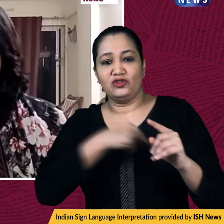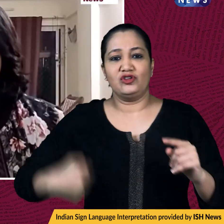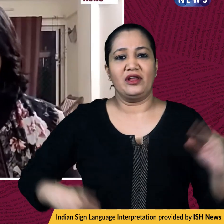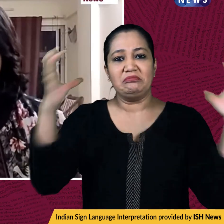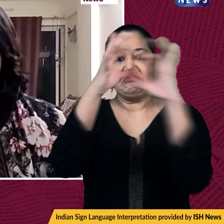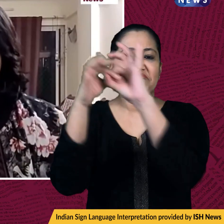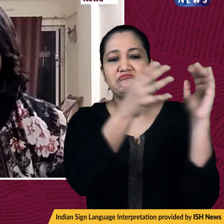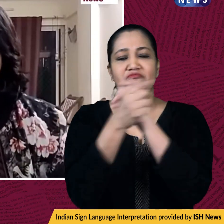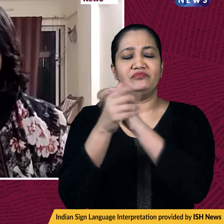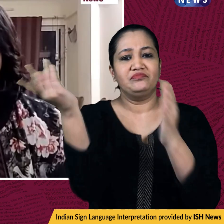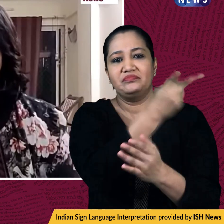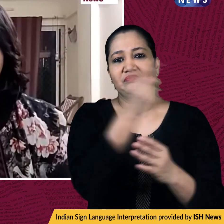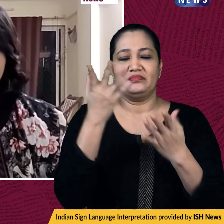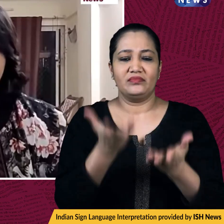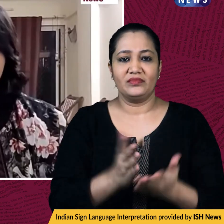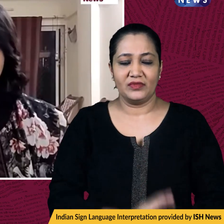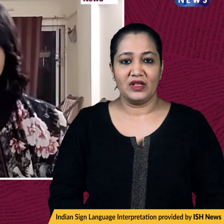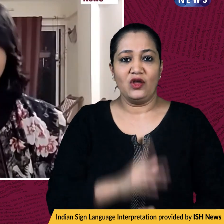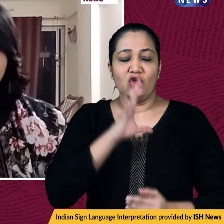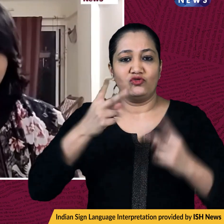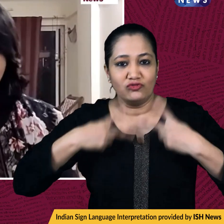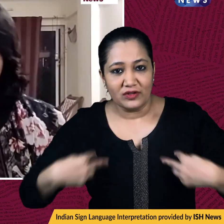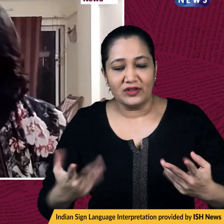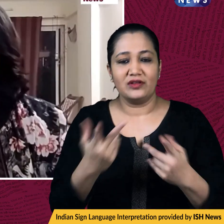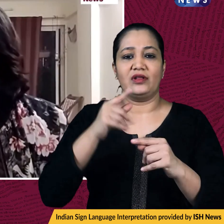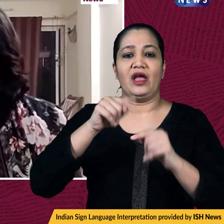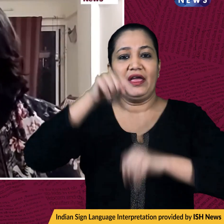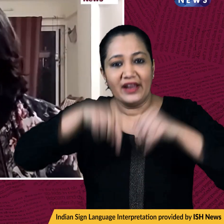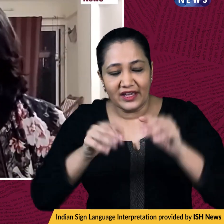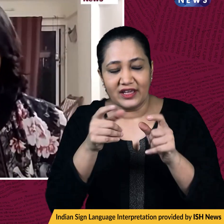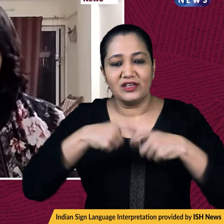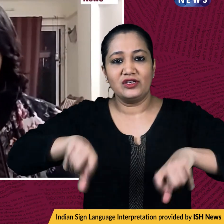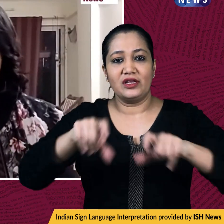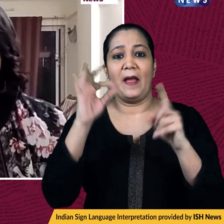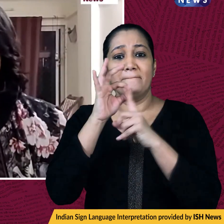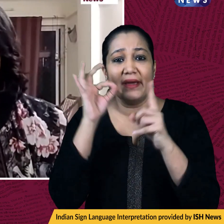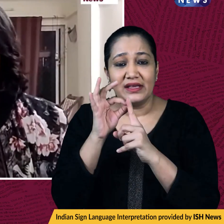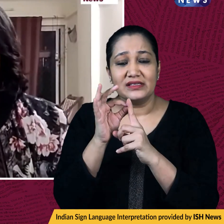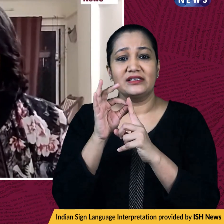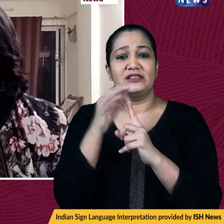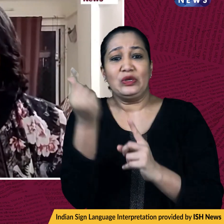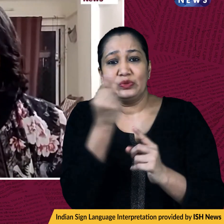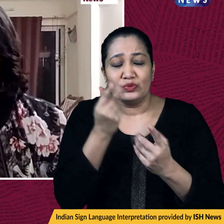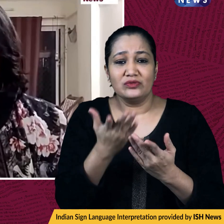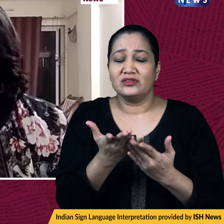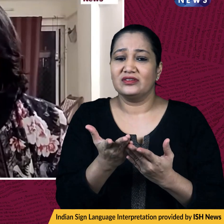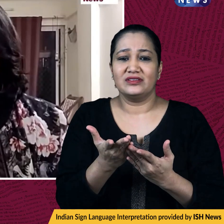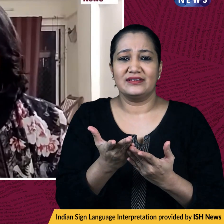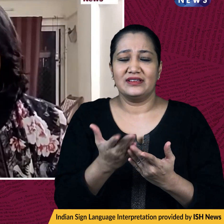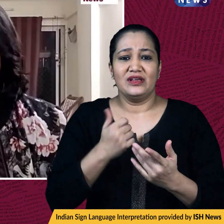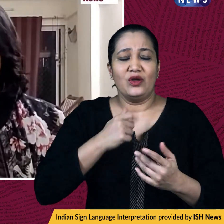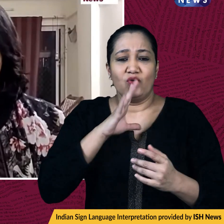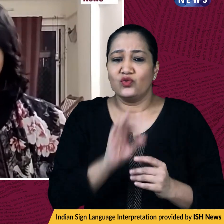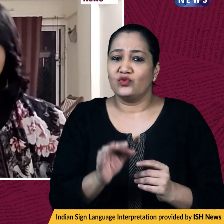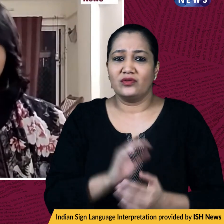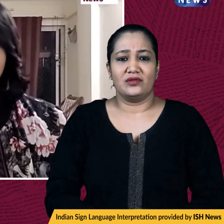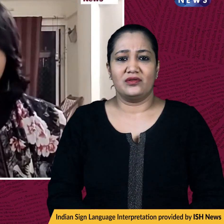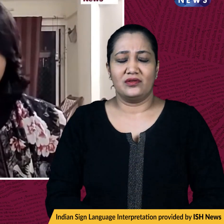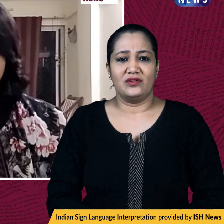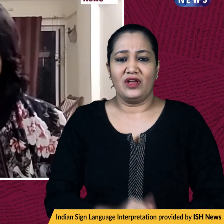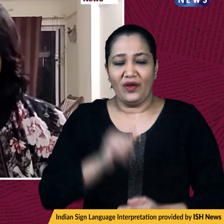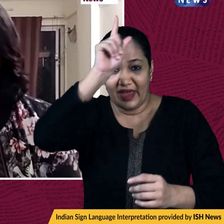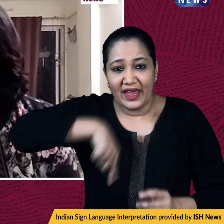He accused the government of using the judiciary, the election commission, and Pegasus spyware as instruments